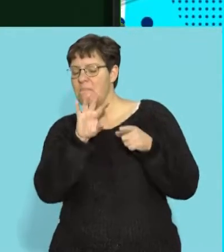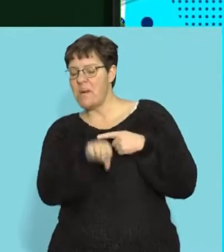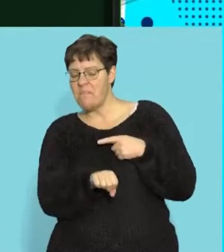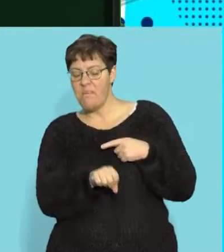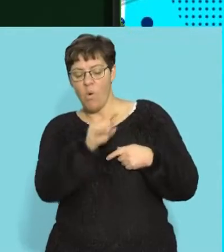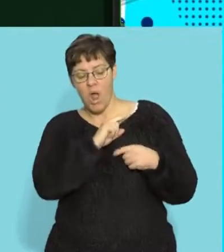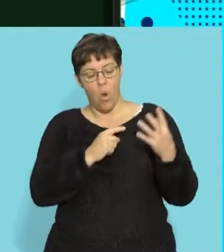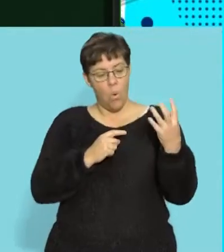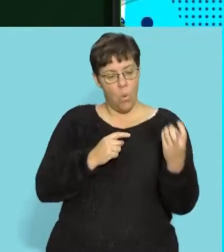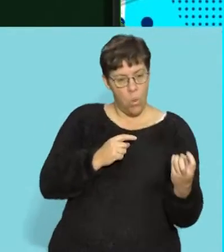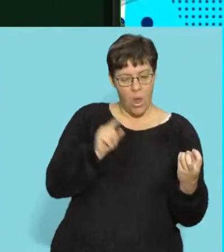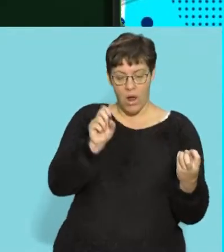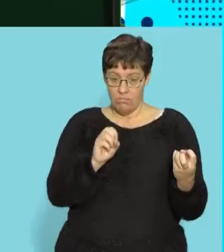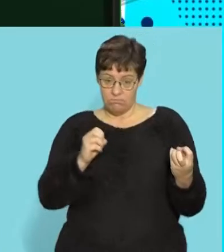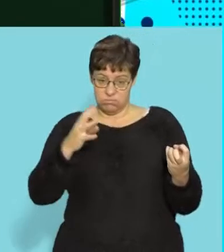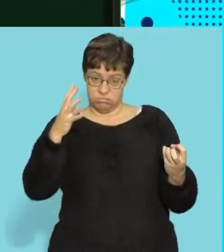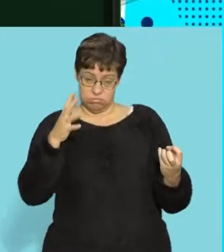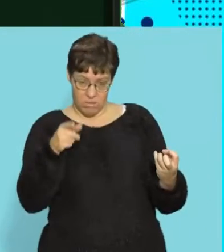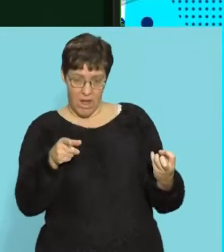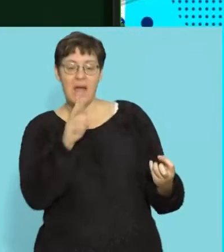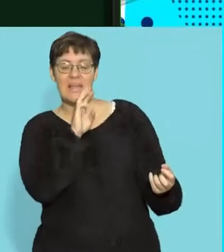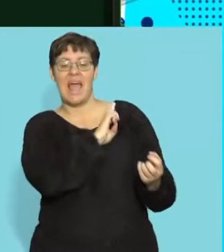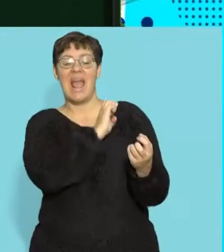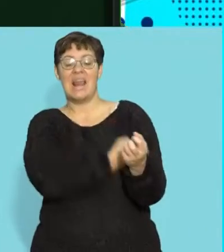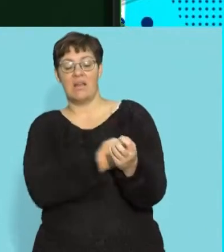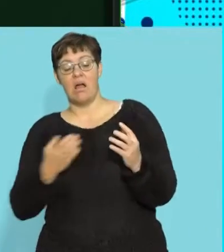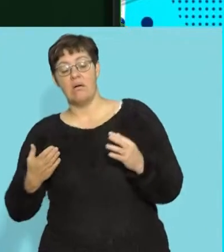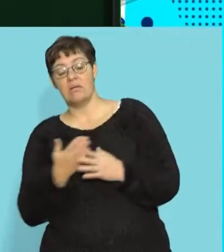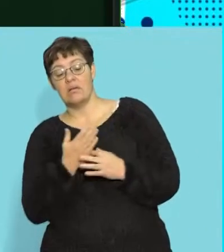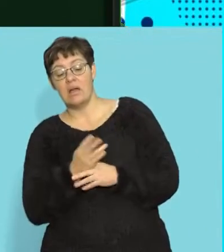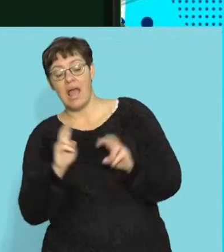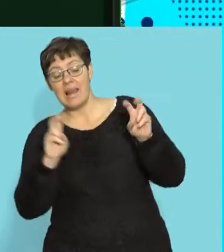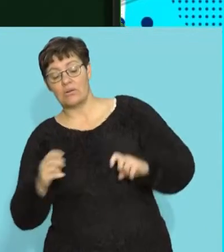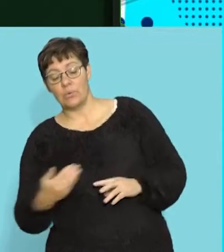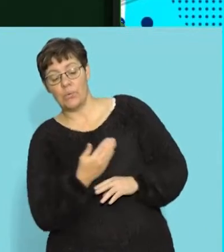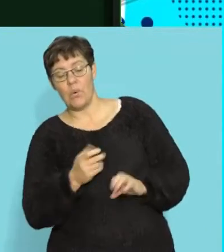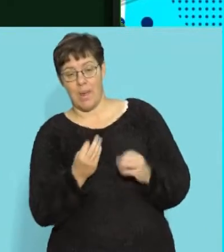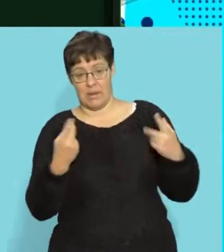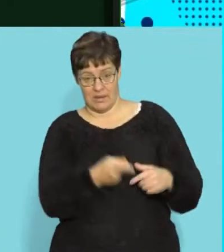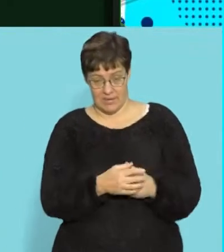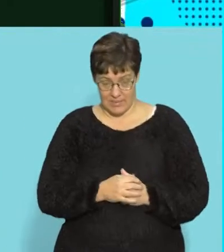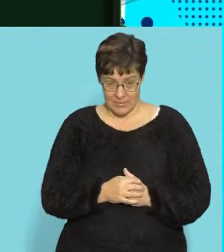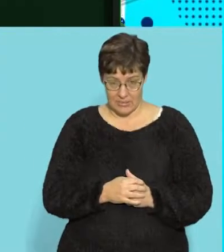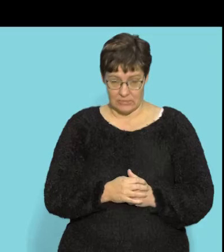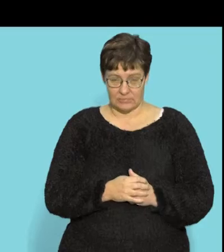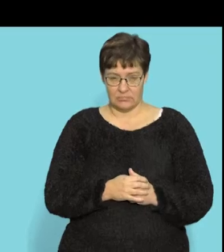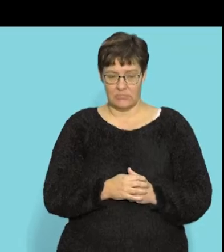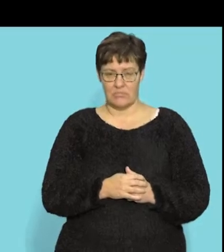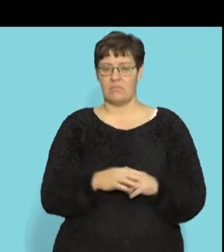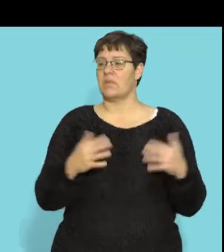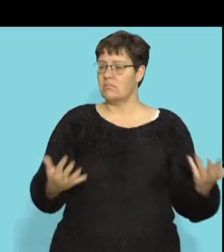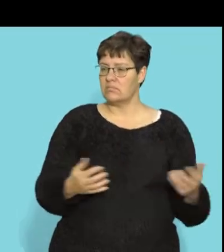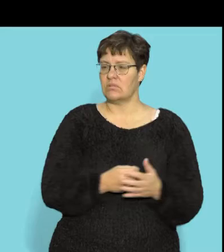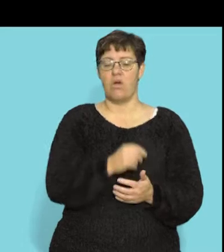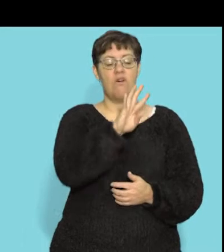an indication of the electrical power of an electrical component. Right. So let's say, for example, we can